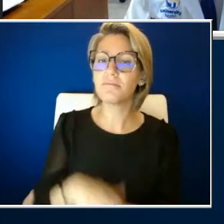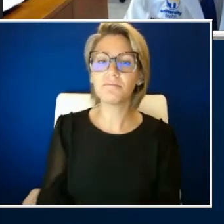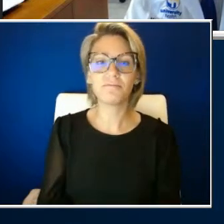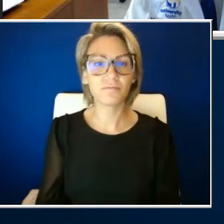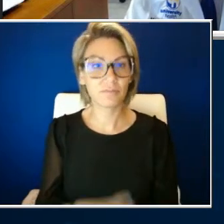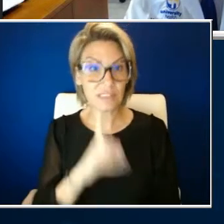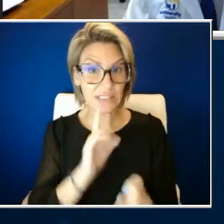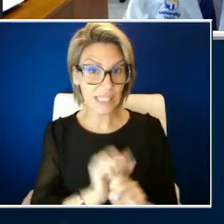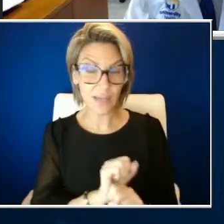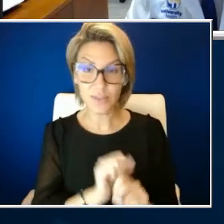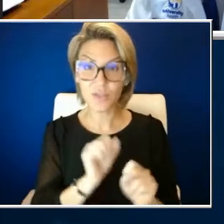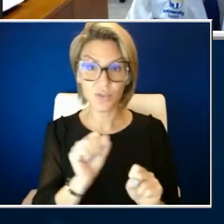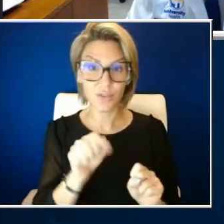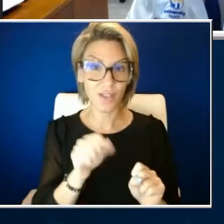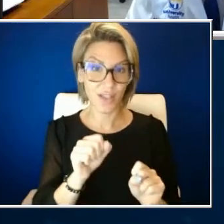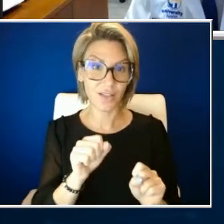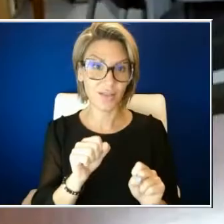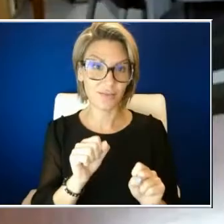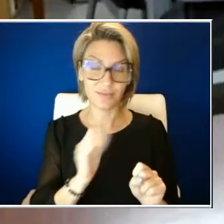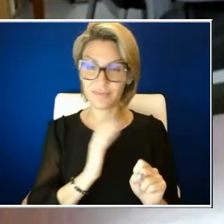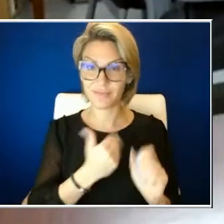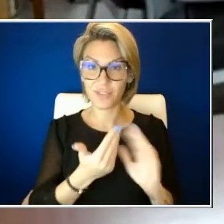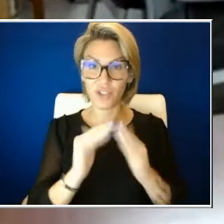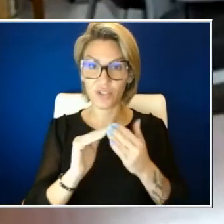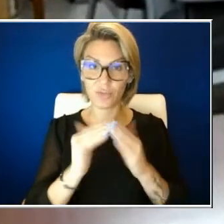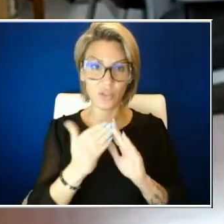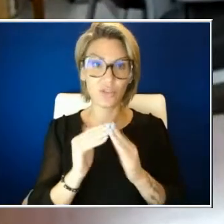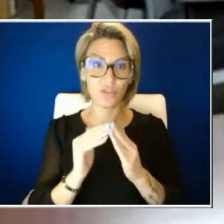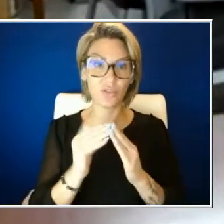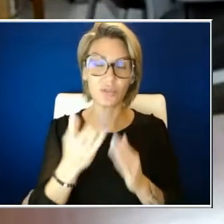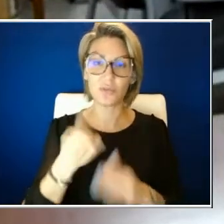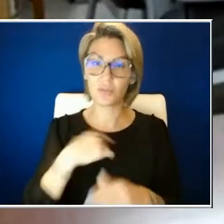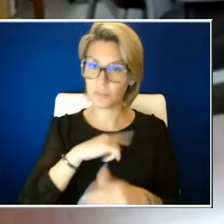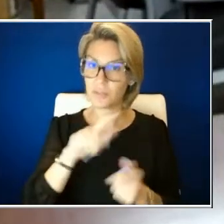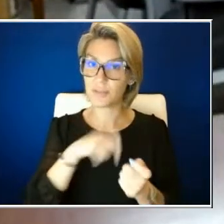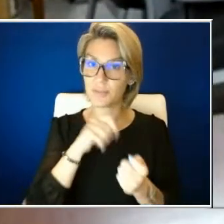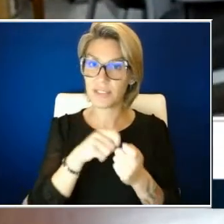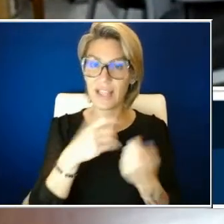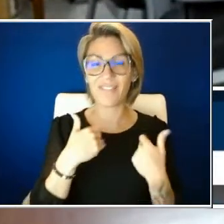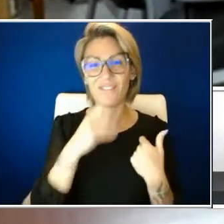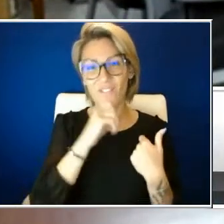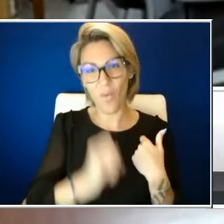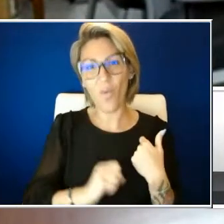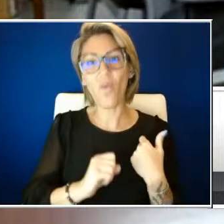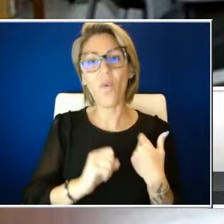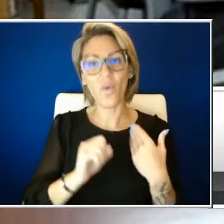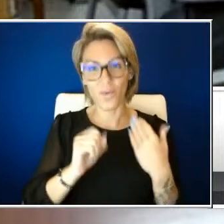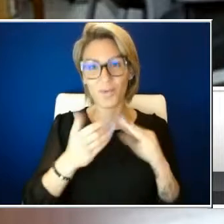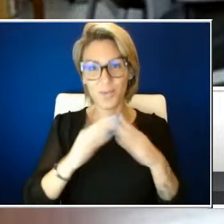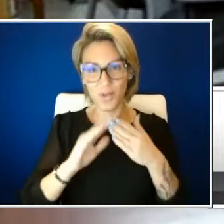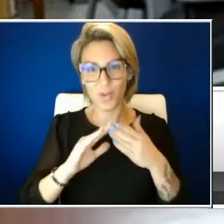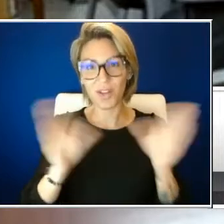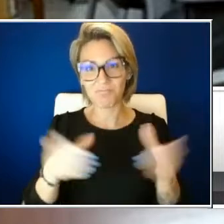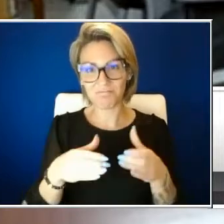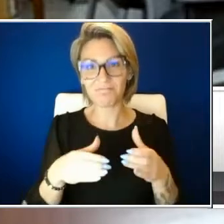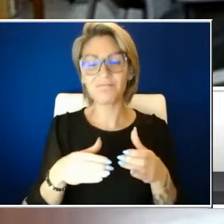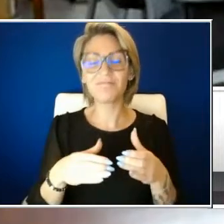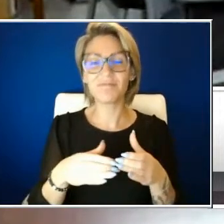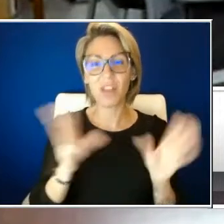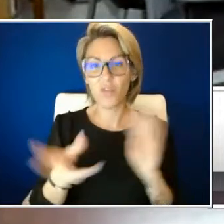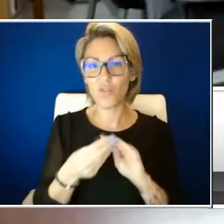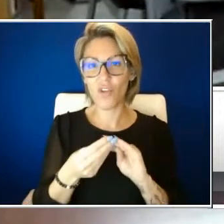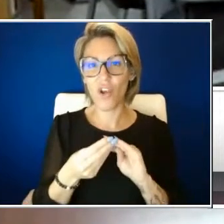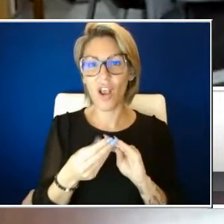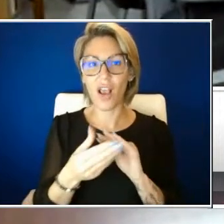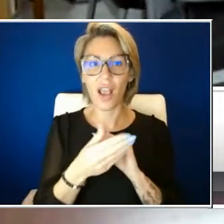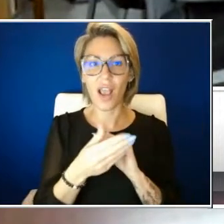Absolutely. I mean, for us, for our community in particular, we have an older community overall, and certainly aging. We're going to